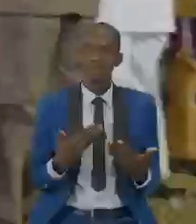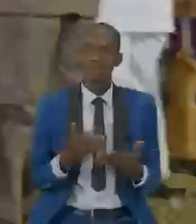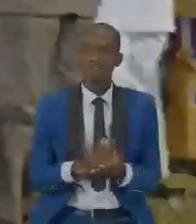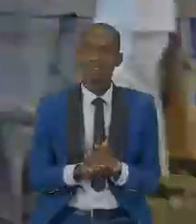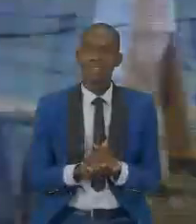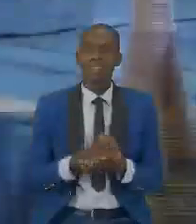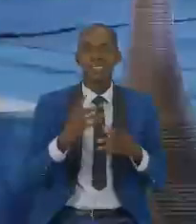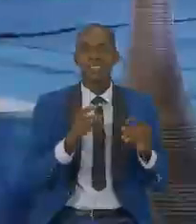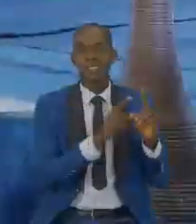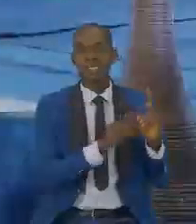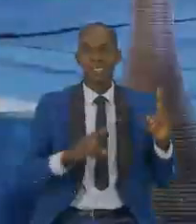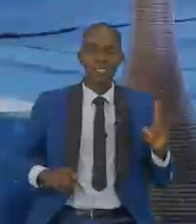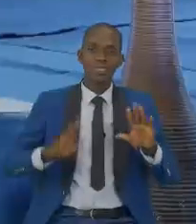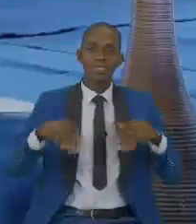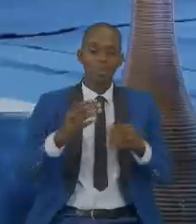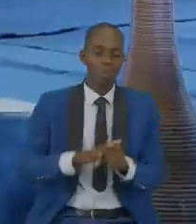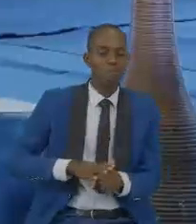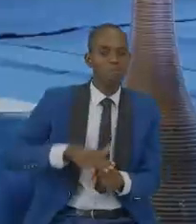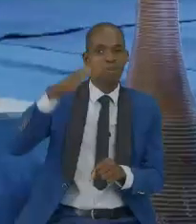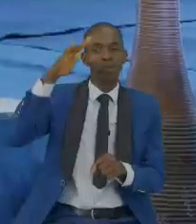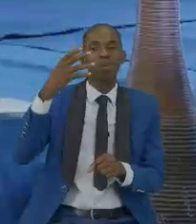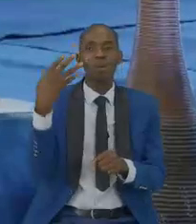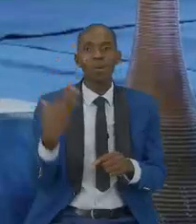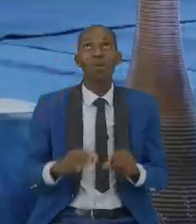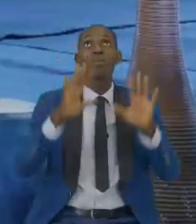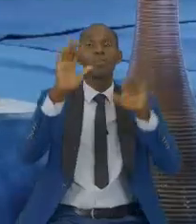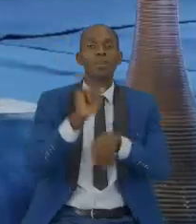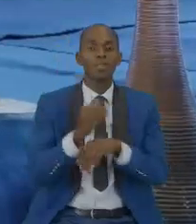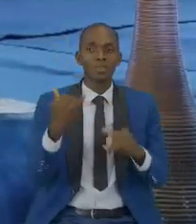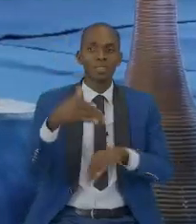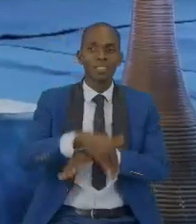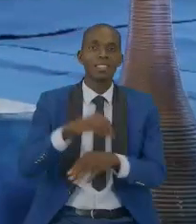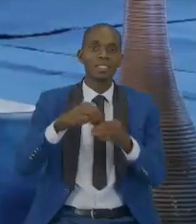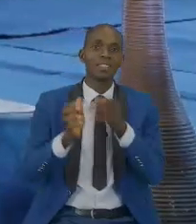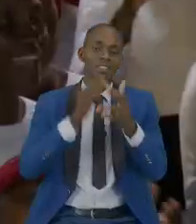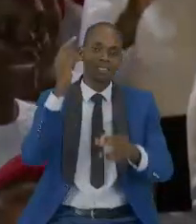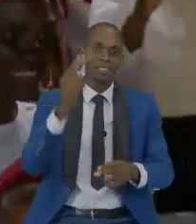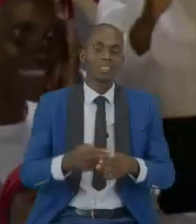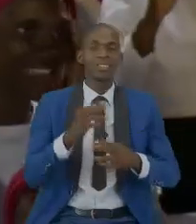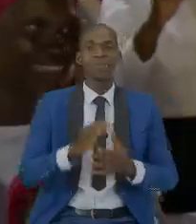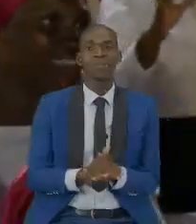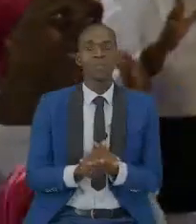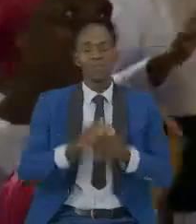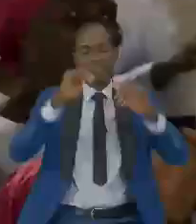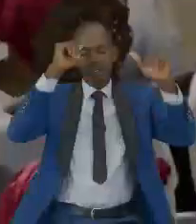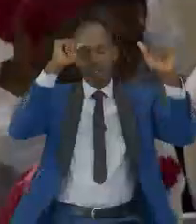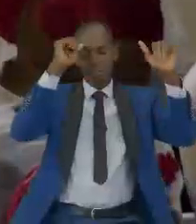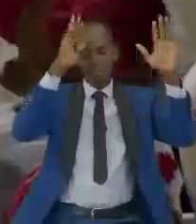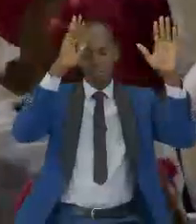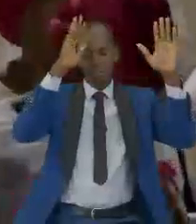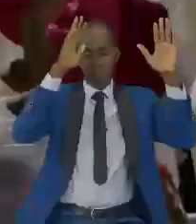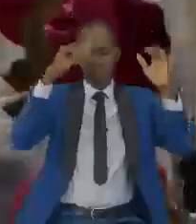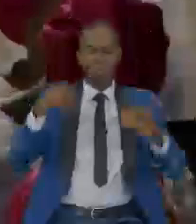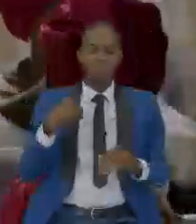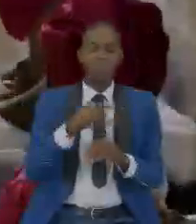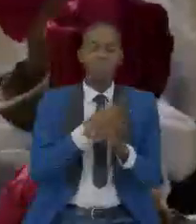The Lord give you explosion of miracles tonight in Jesus' name. Father, we thank